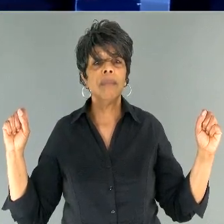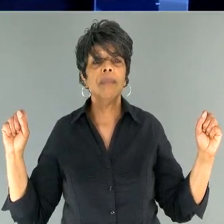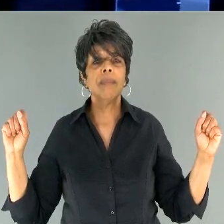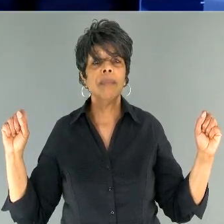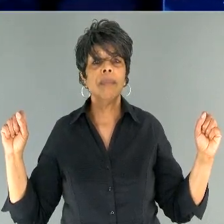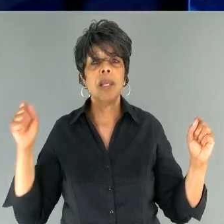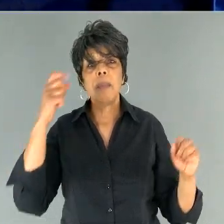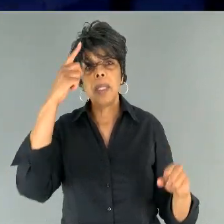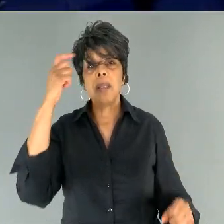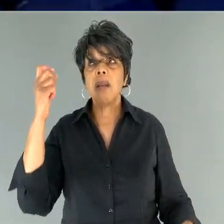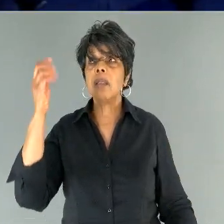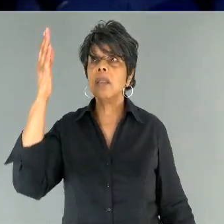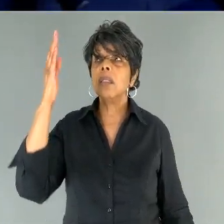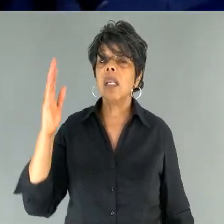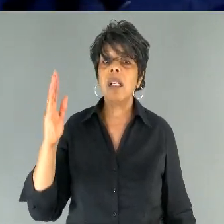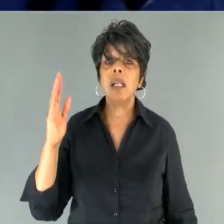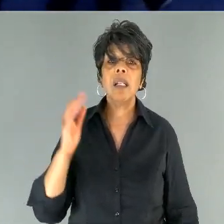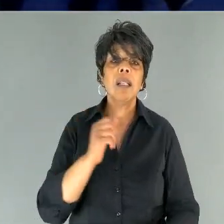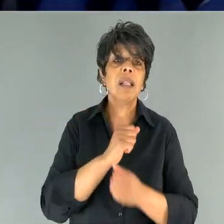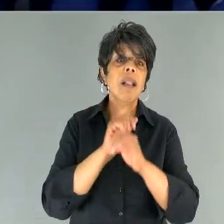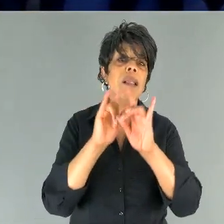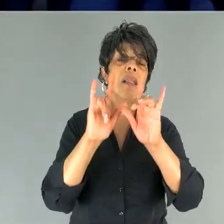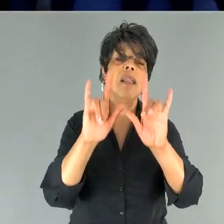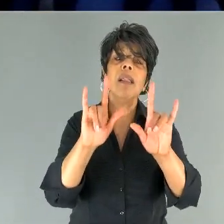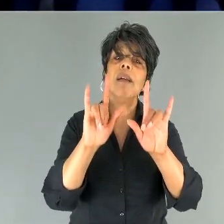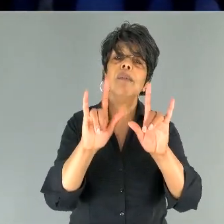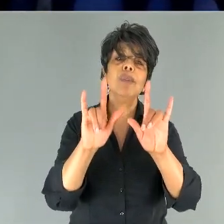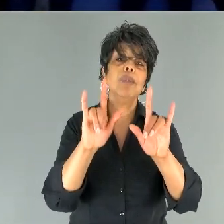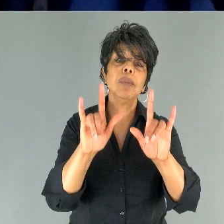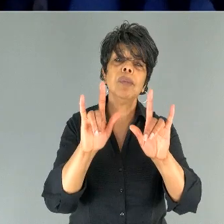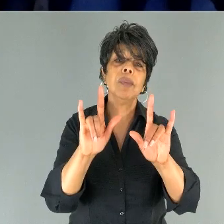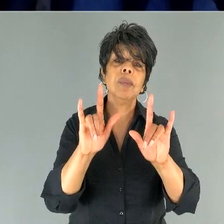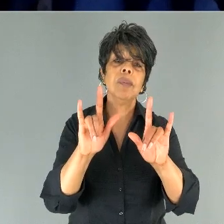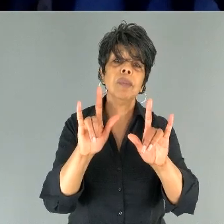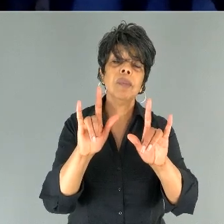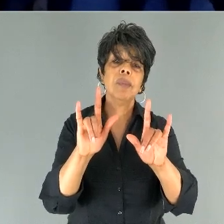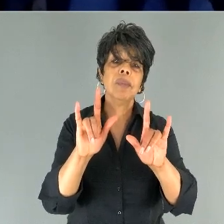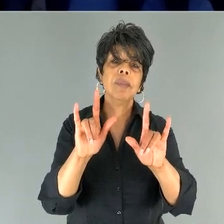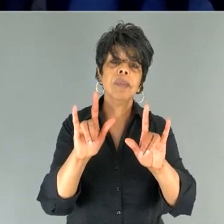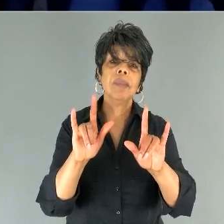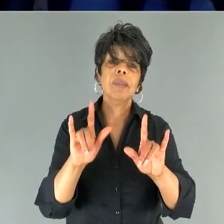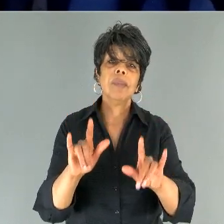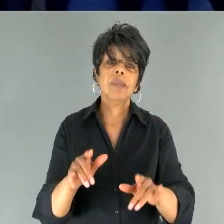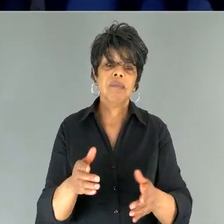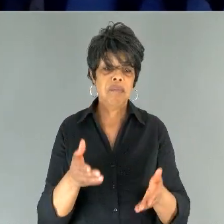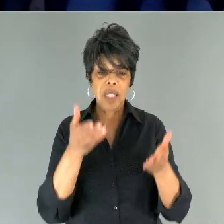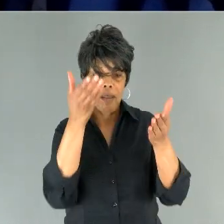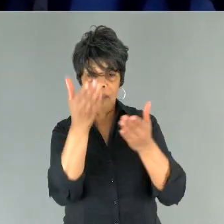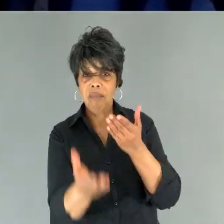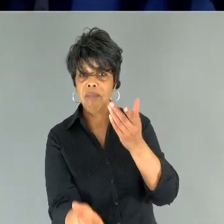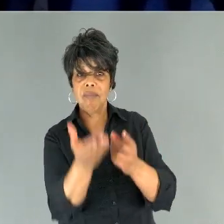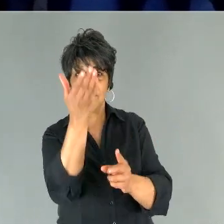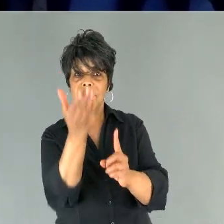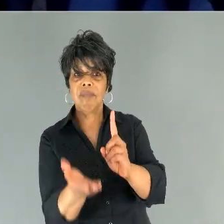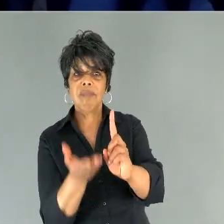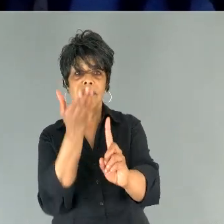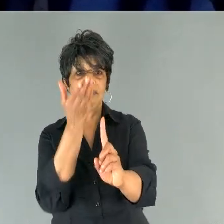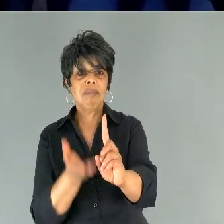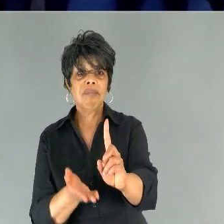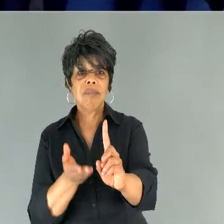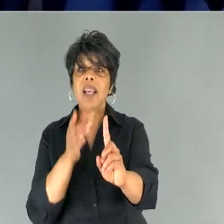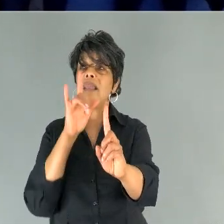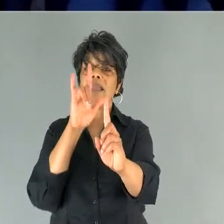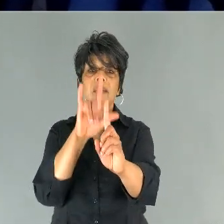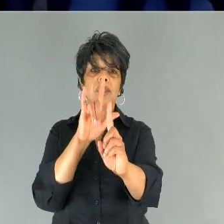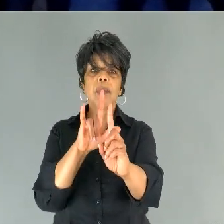Because he loves you just the way you are, but he loves you too much to allow you to remain the same